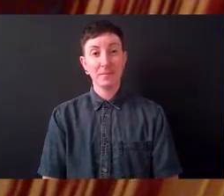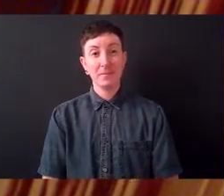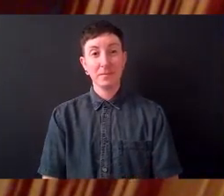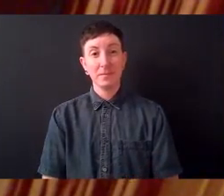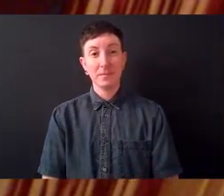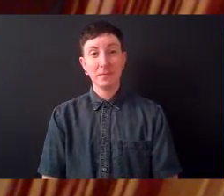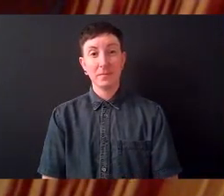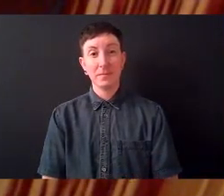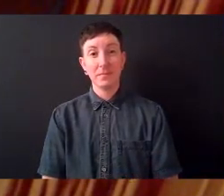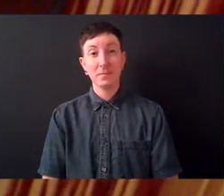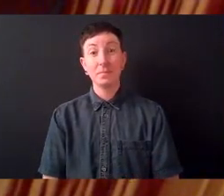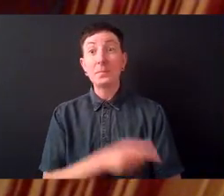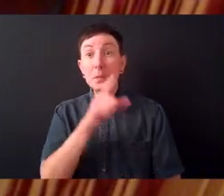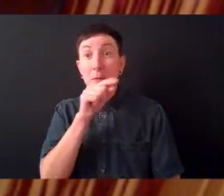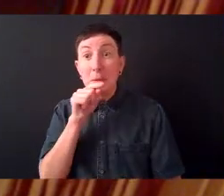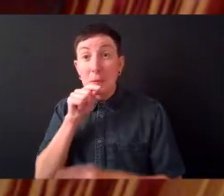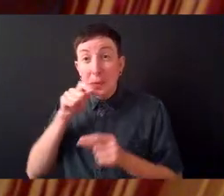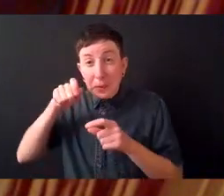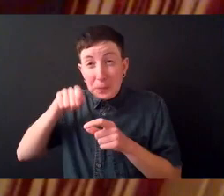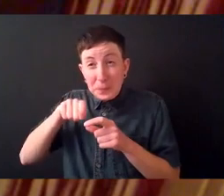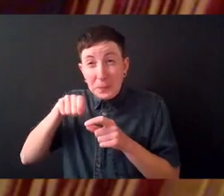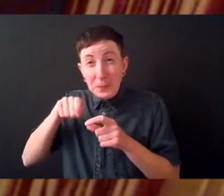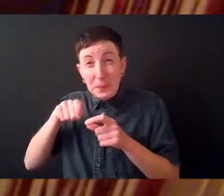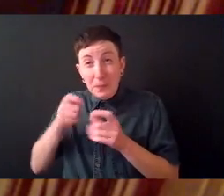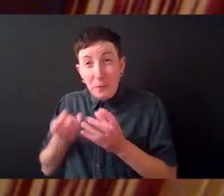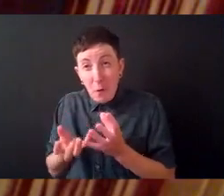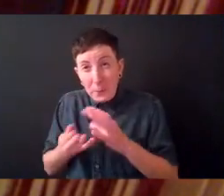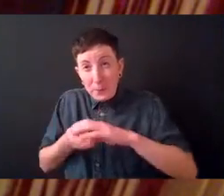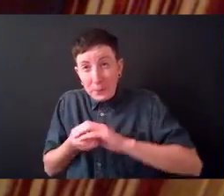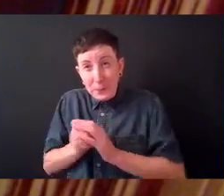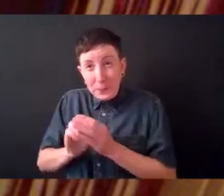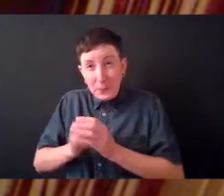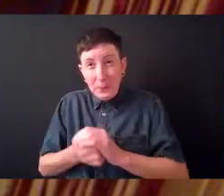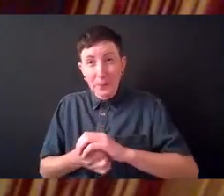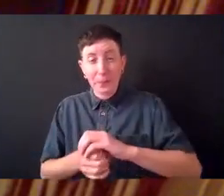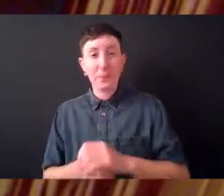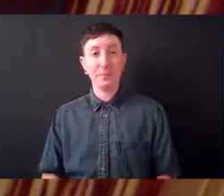a little bit of glue in there so I can fold all the sections down.